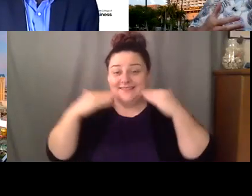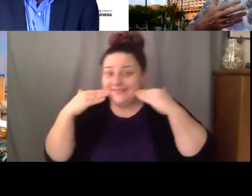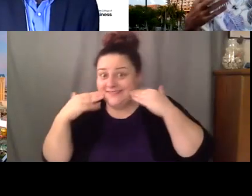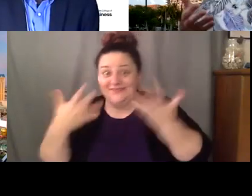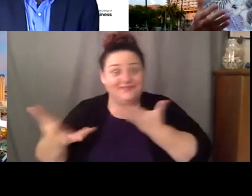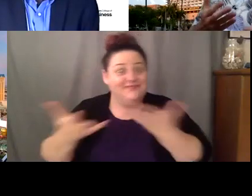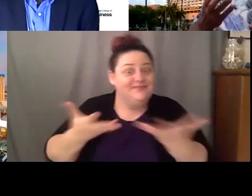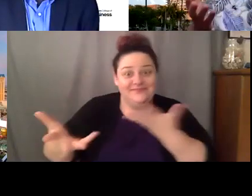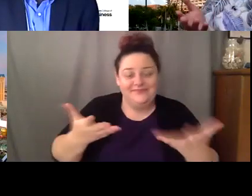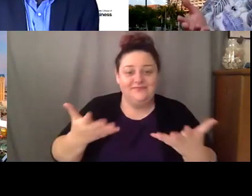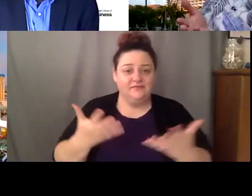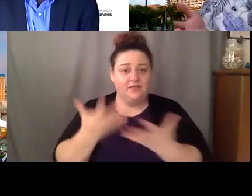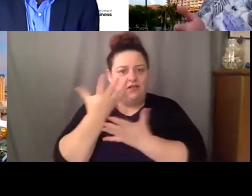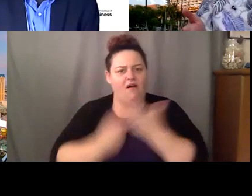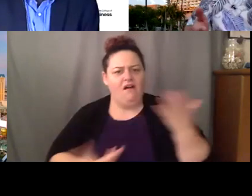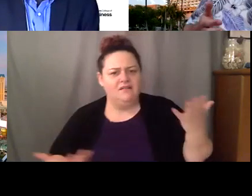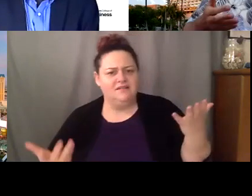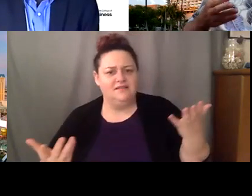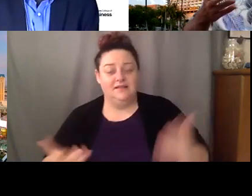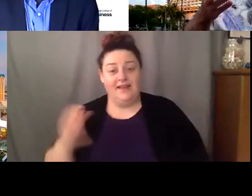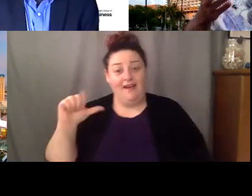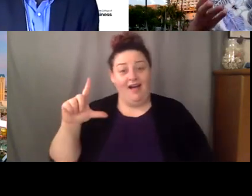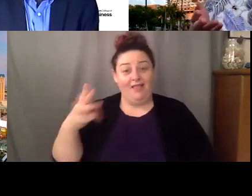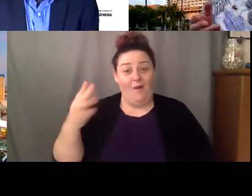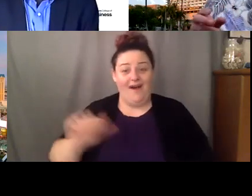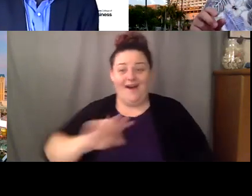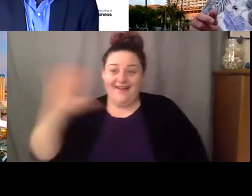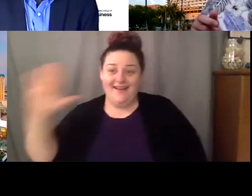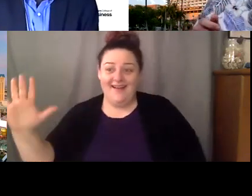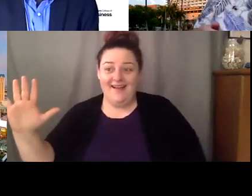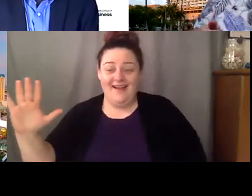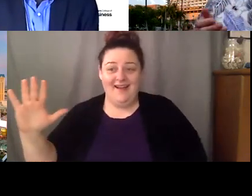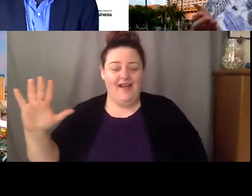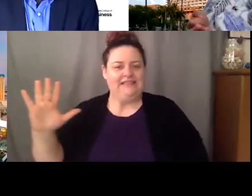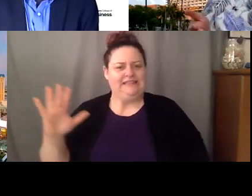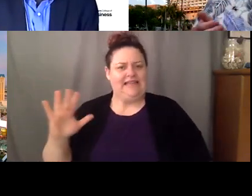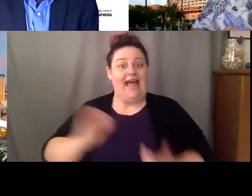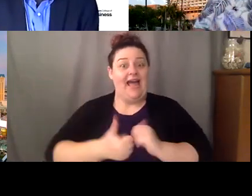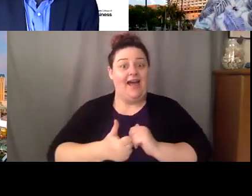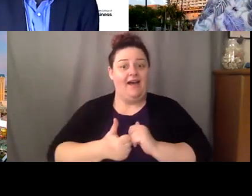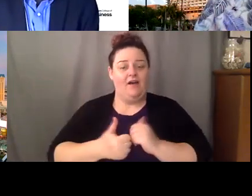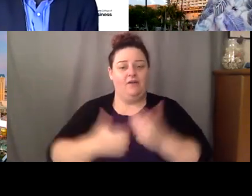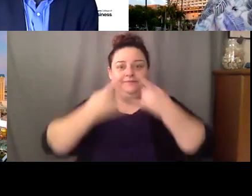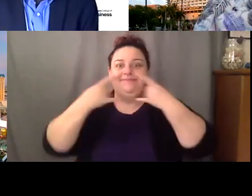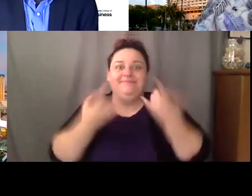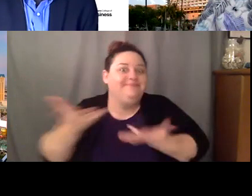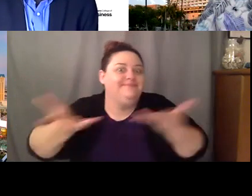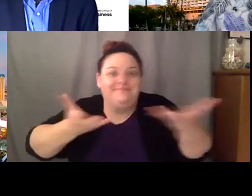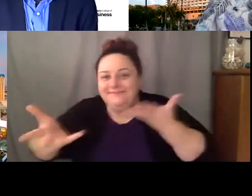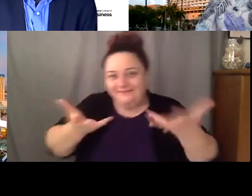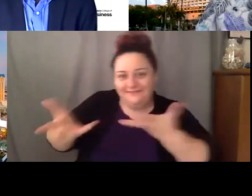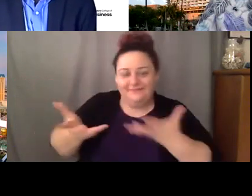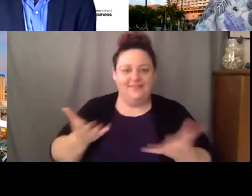welcoming, in our case, sense of aloha. So you have to turn the dial up on the service delivery.